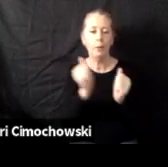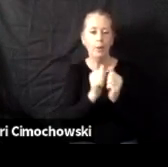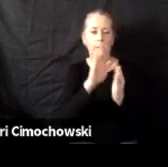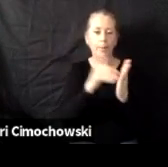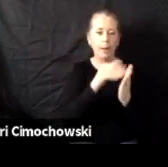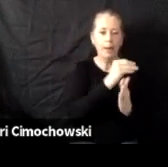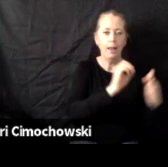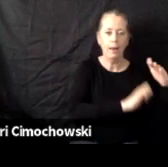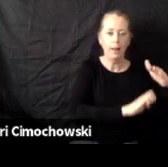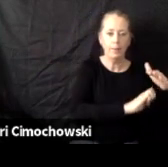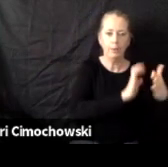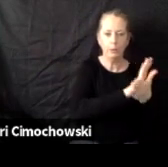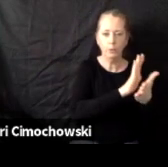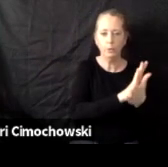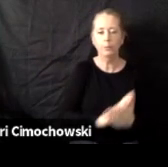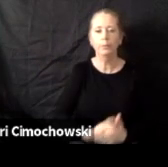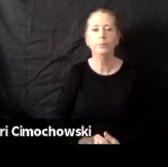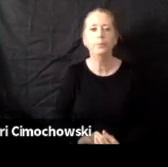and elementary.